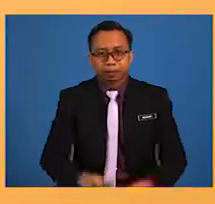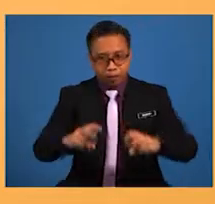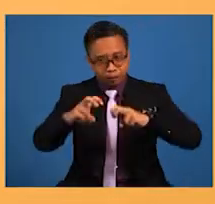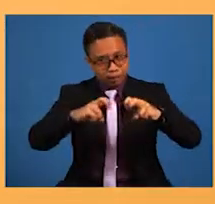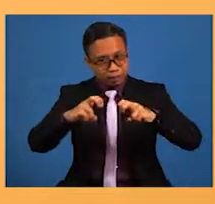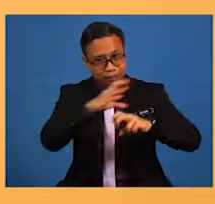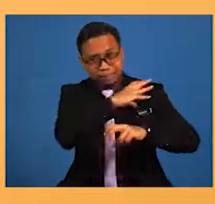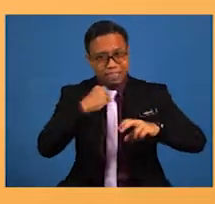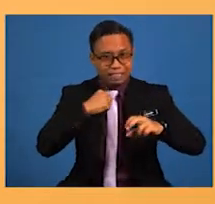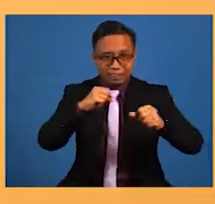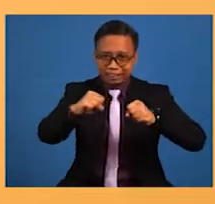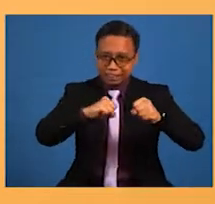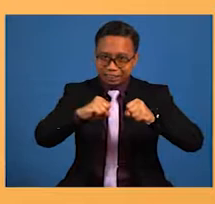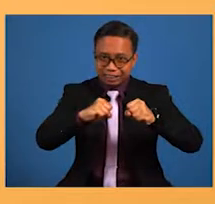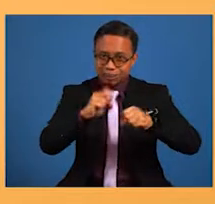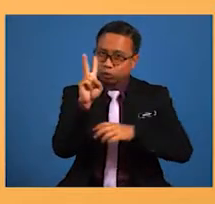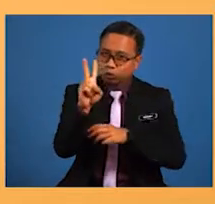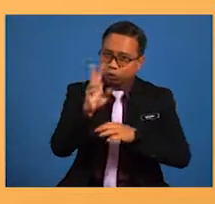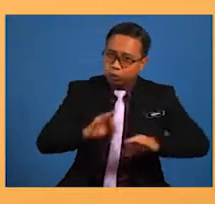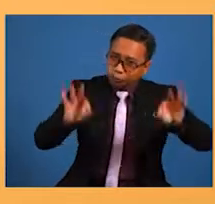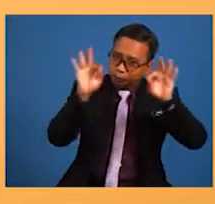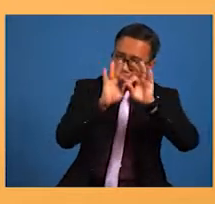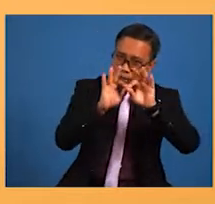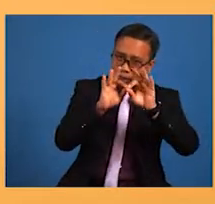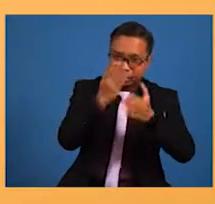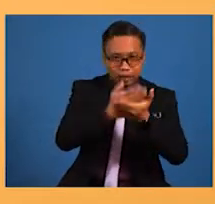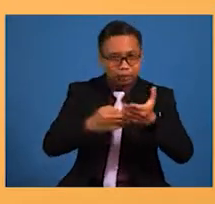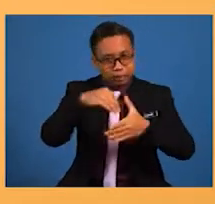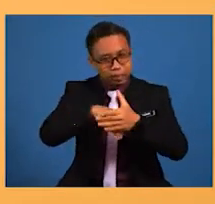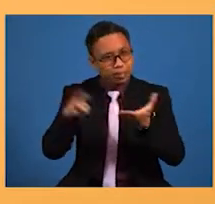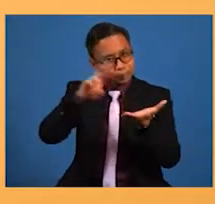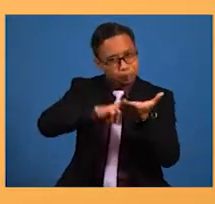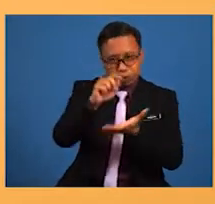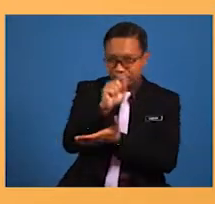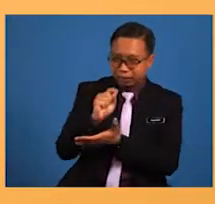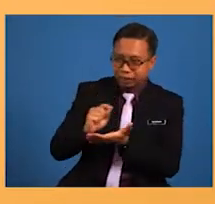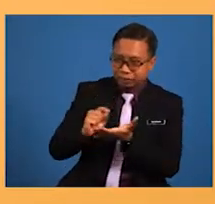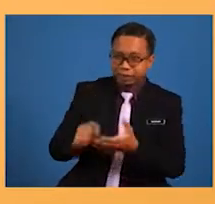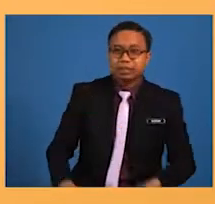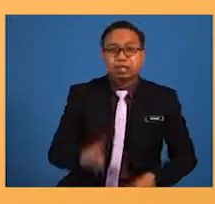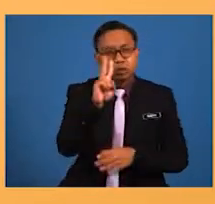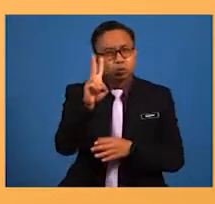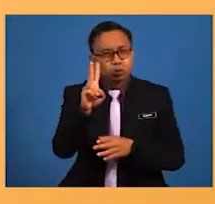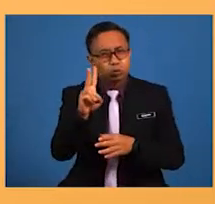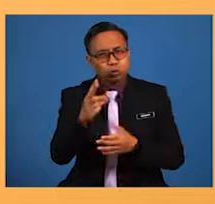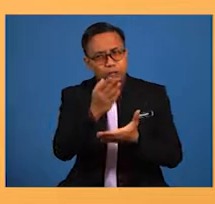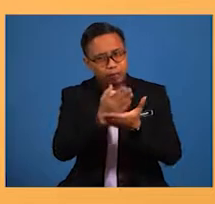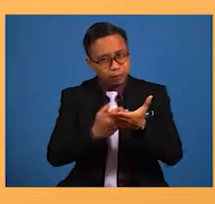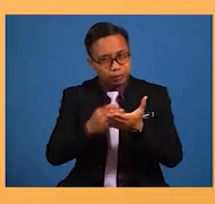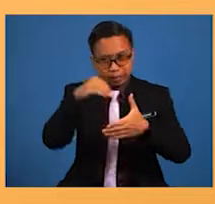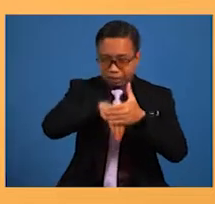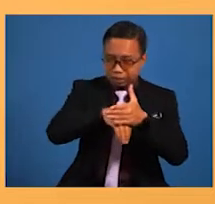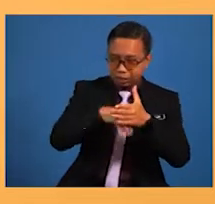Analysis and synthesis are two important elements in report writing. These two elements should be written